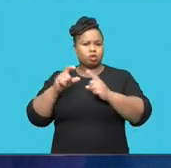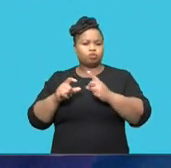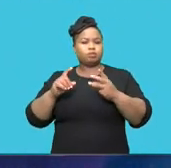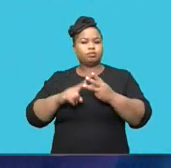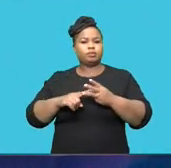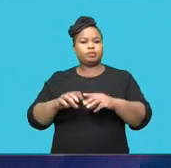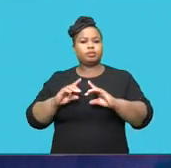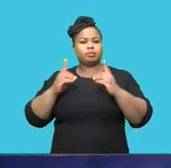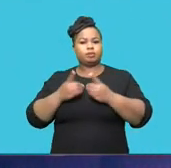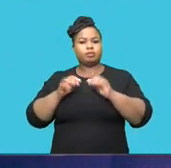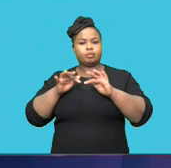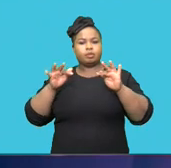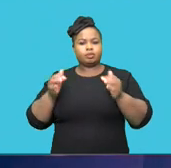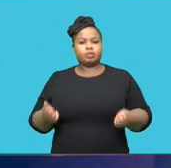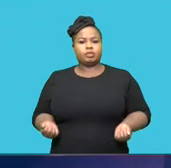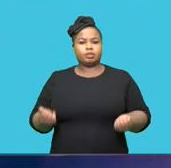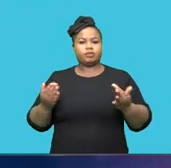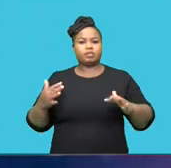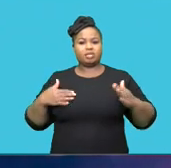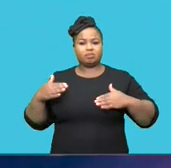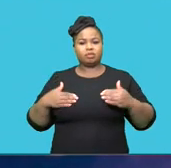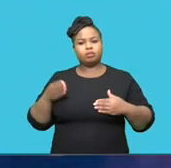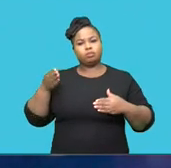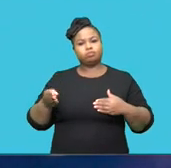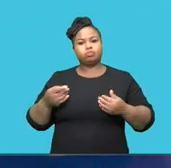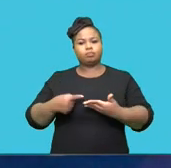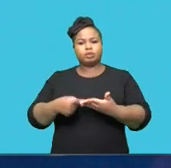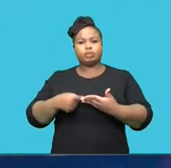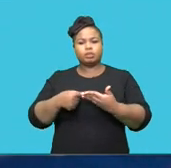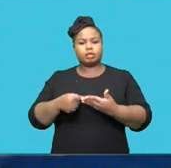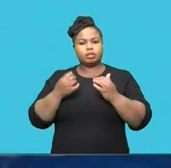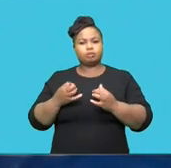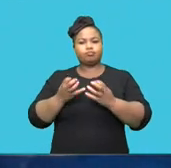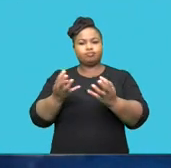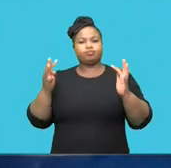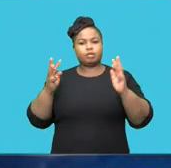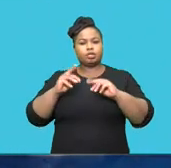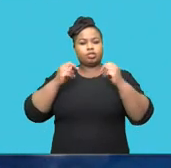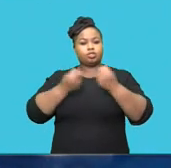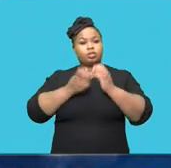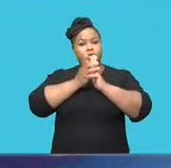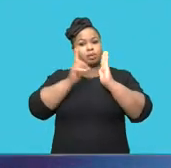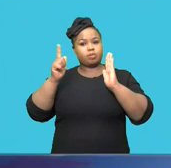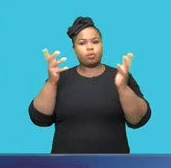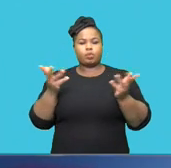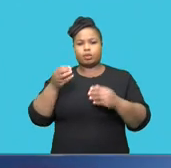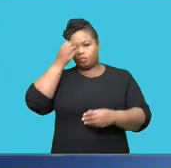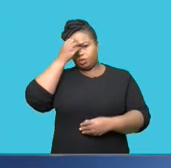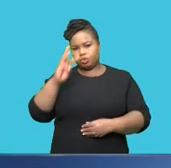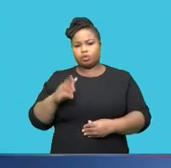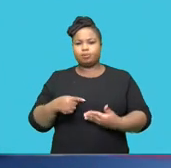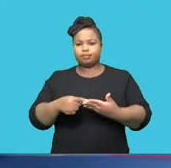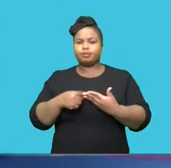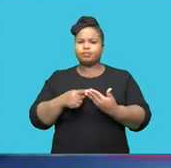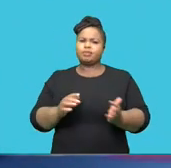the Department of Public Service and Administration, held a roundtable discussion at the National Library in Pretoria. The discussion is